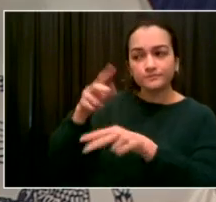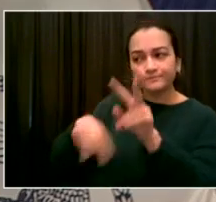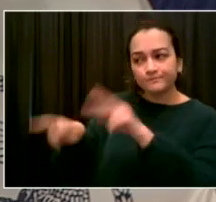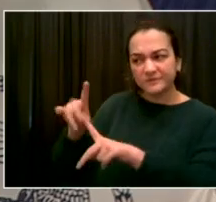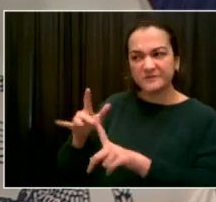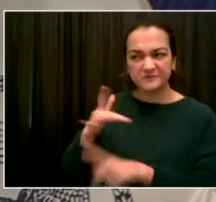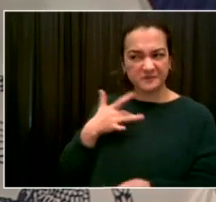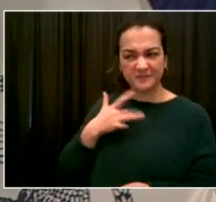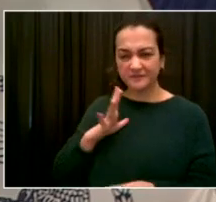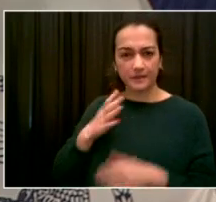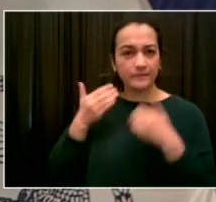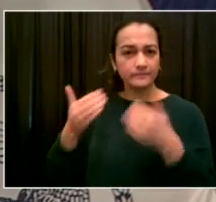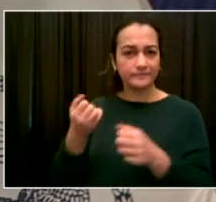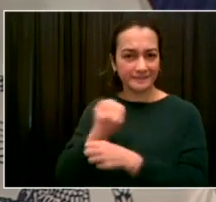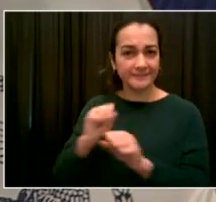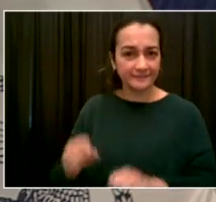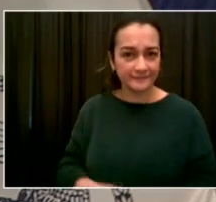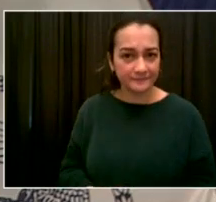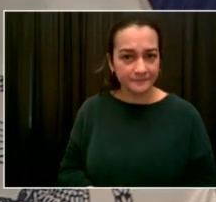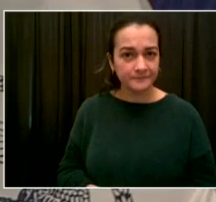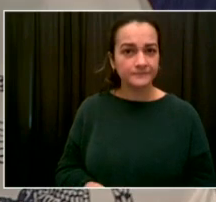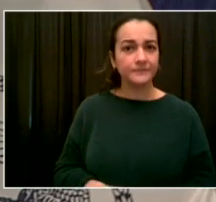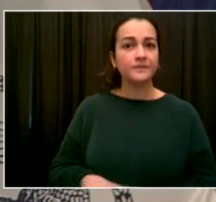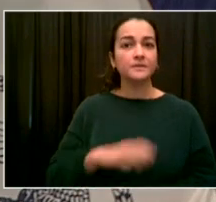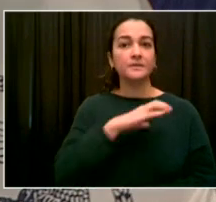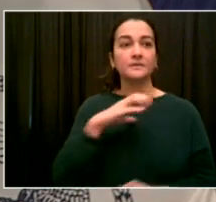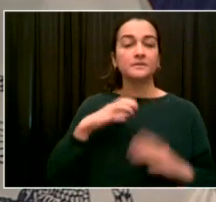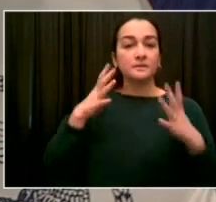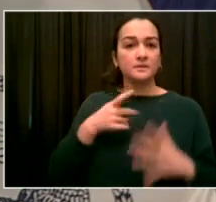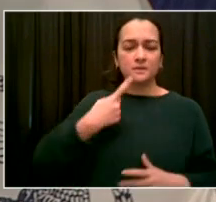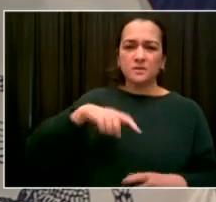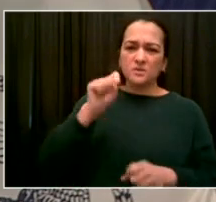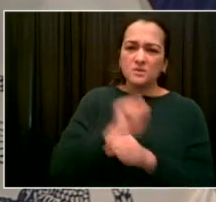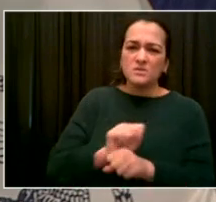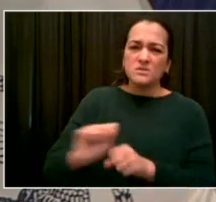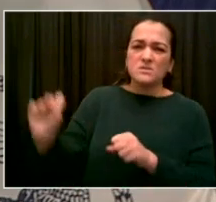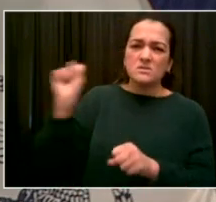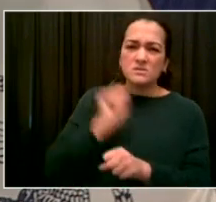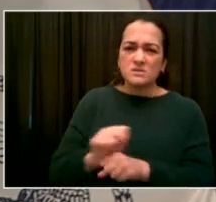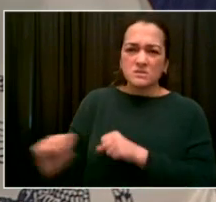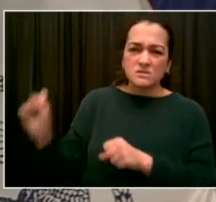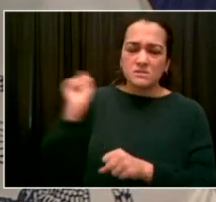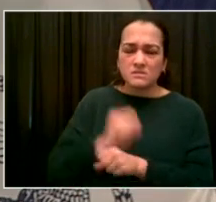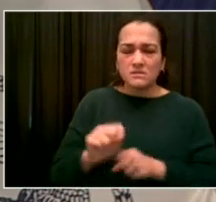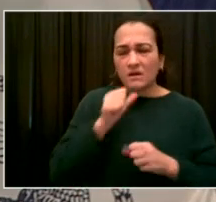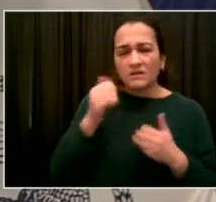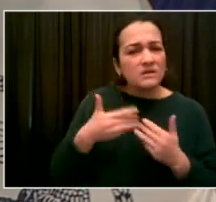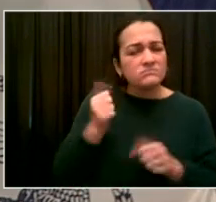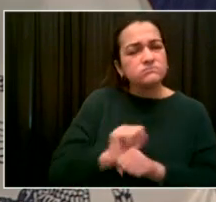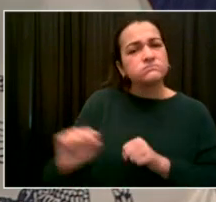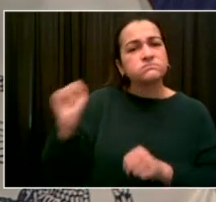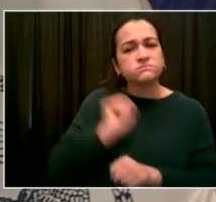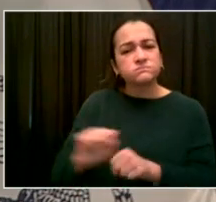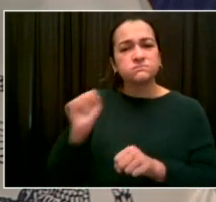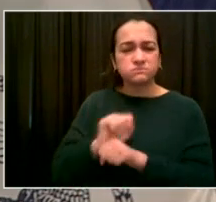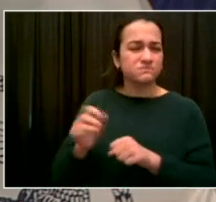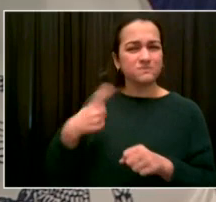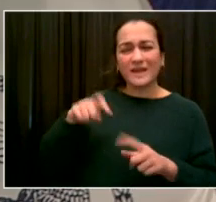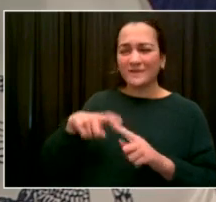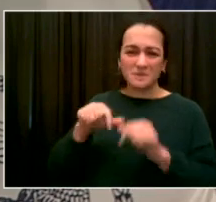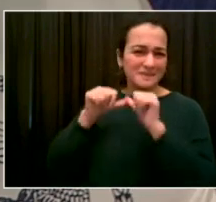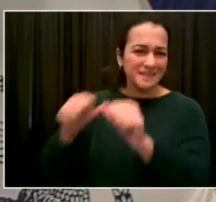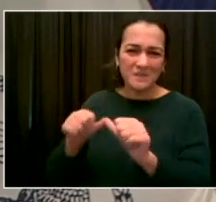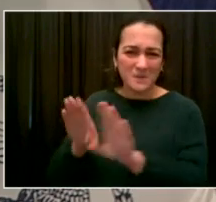work. So we have the tools. If someone gets a positive test, then